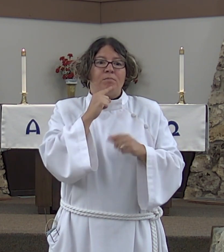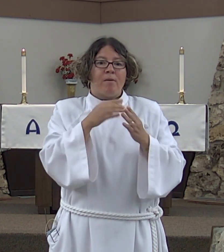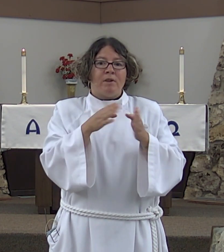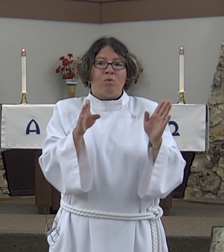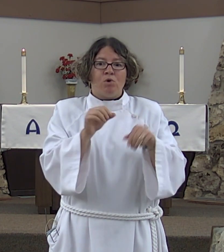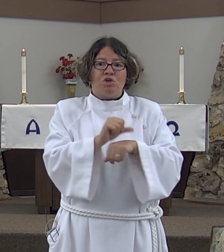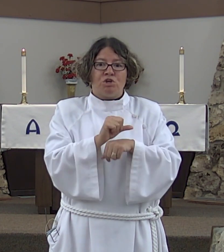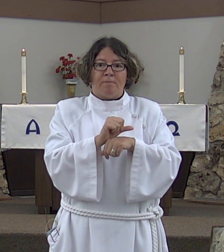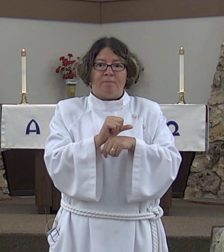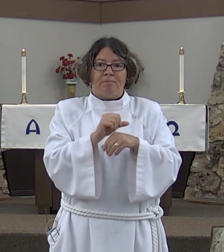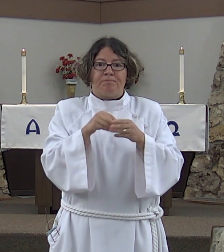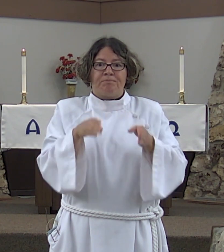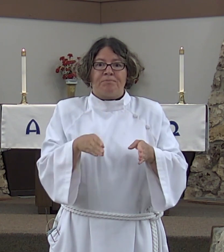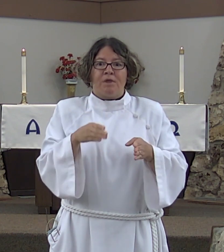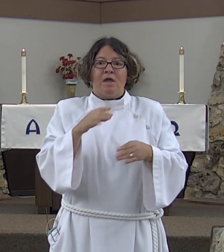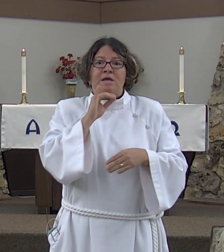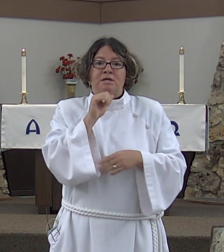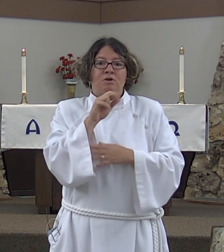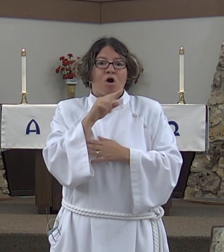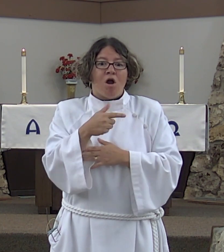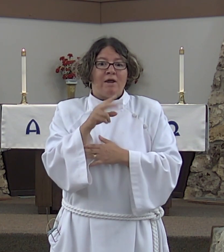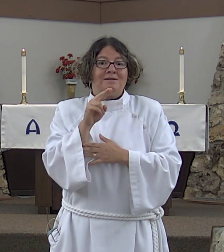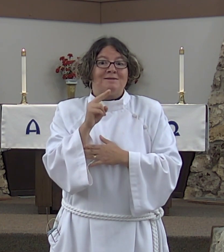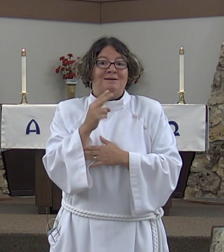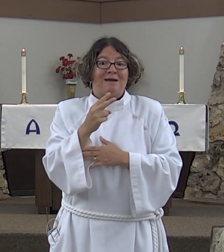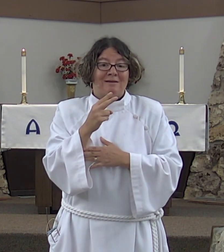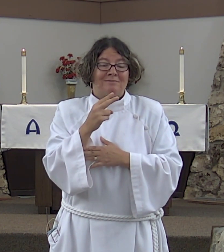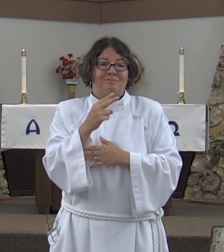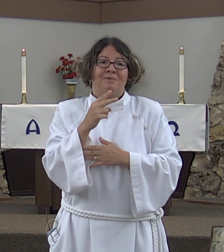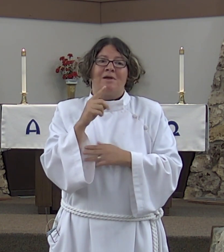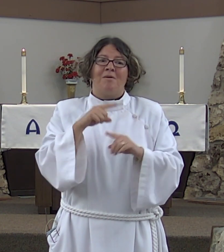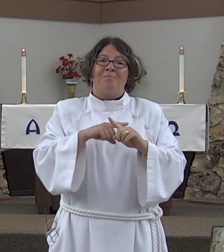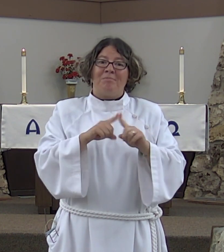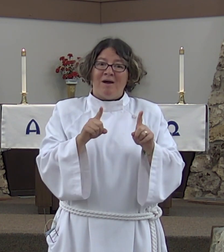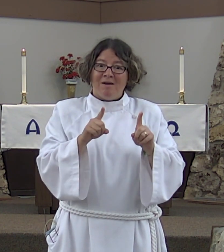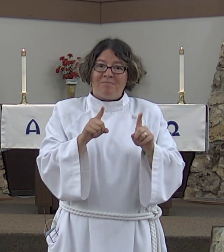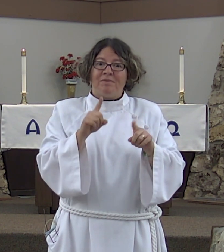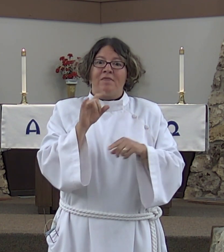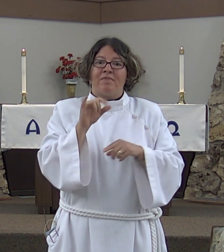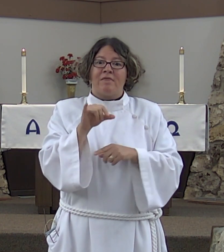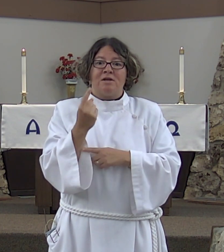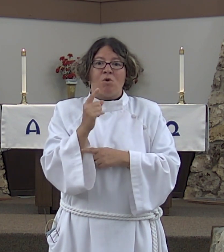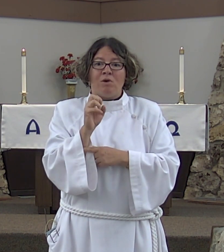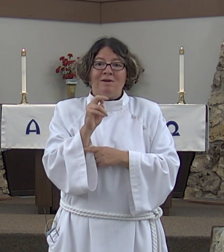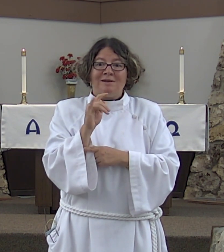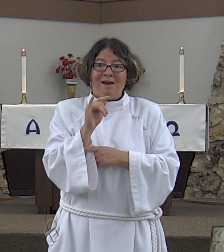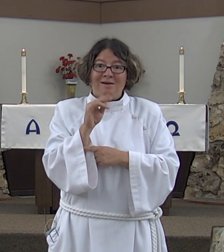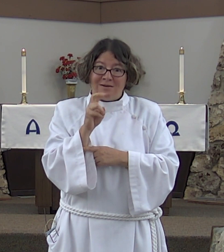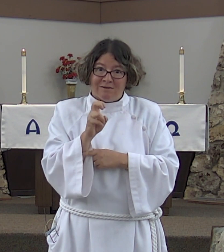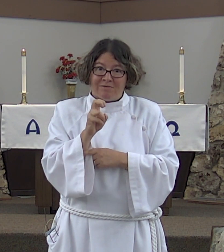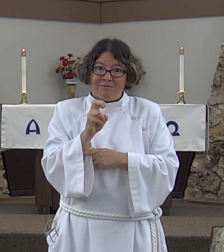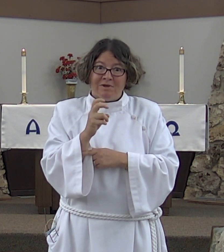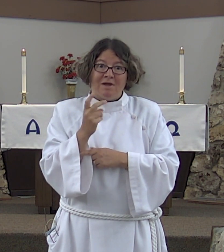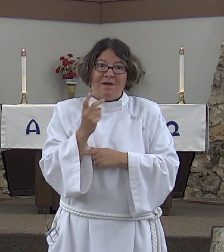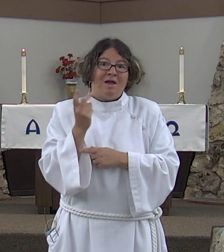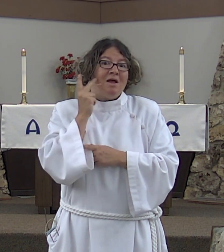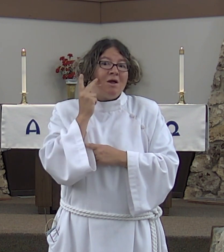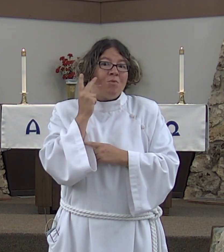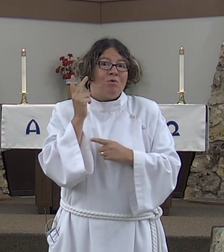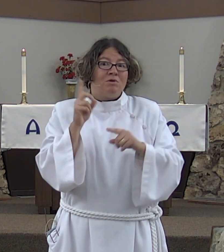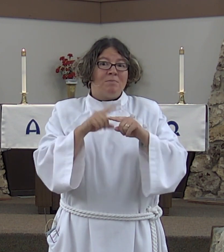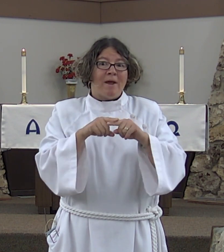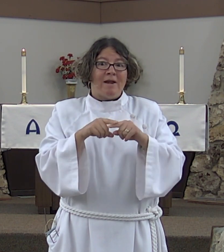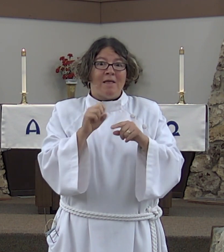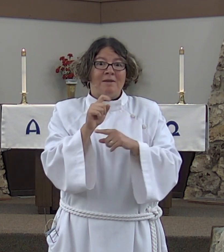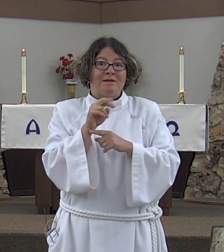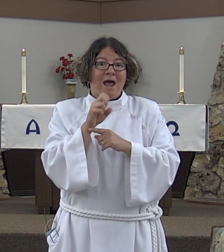for public worship is August 2nd, but that is only tentative and